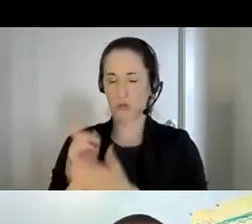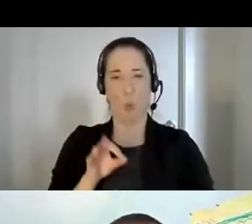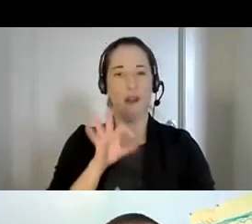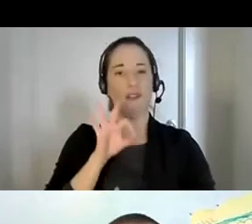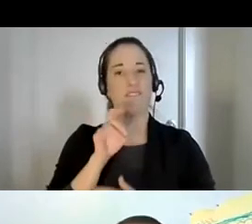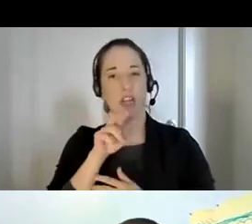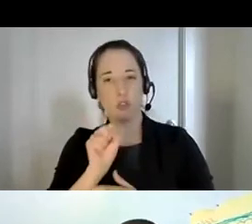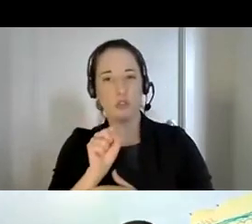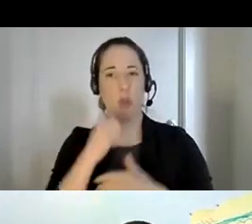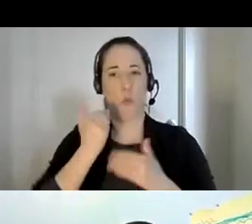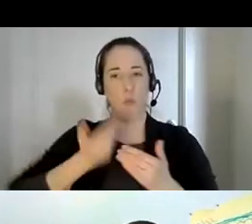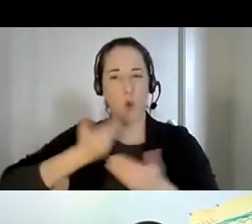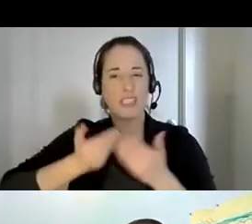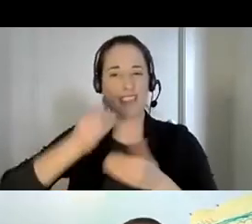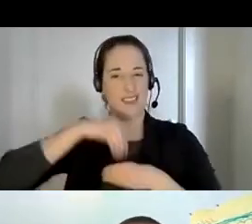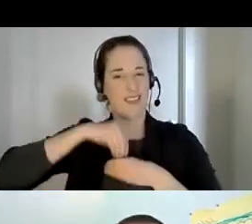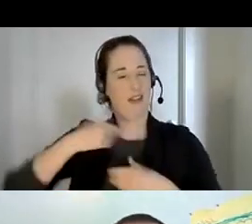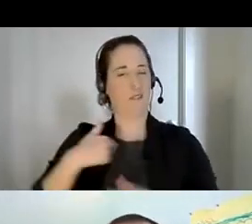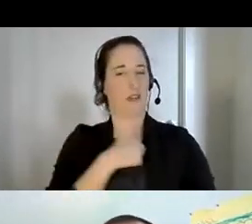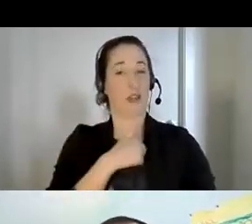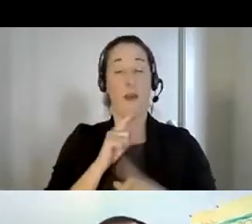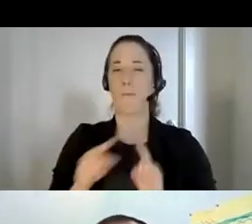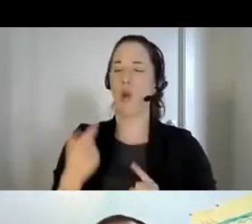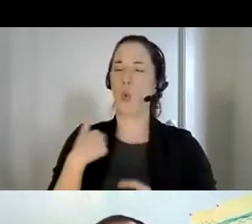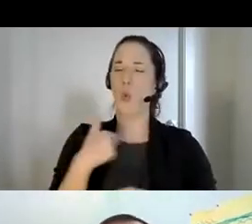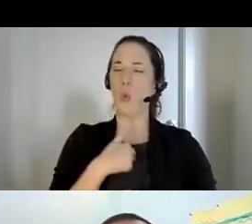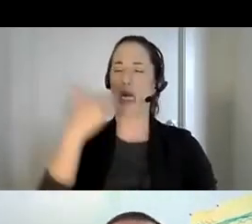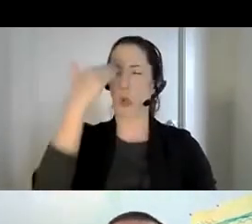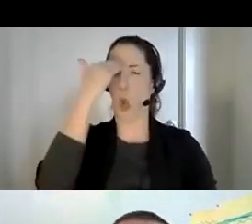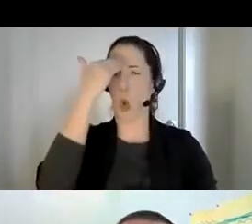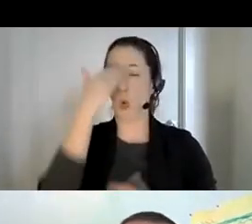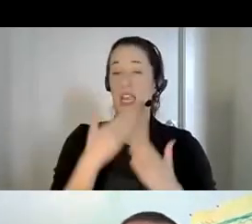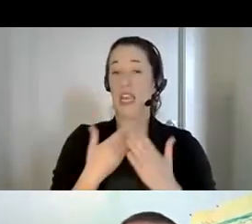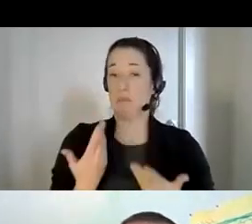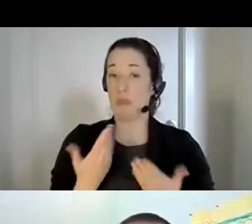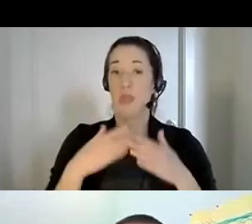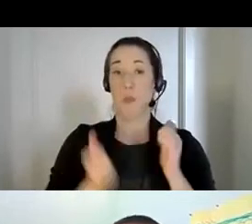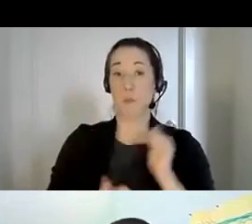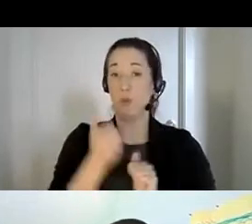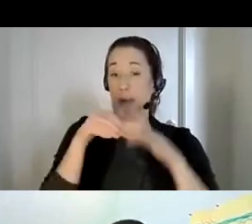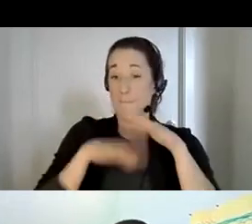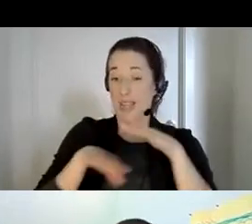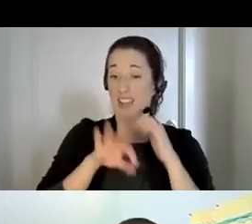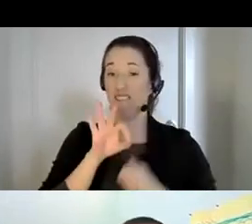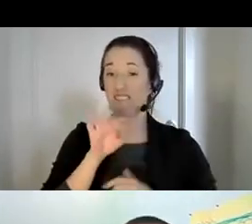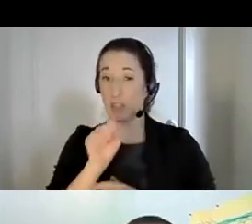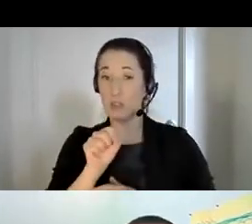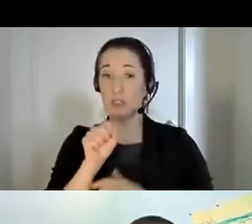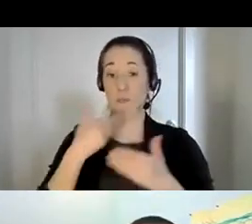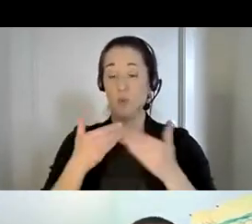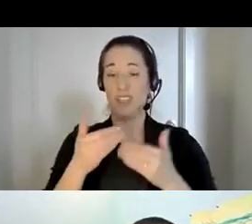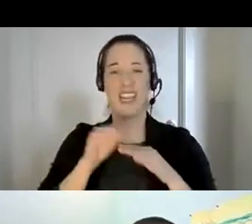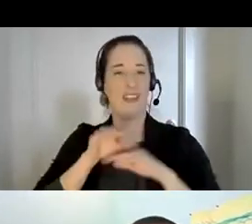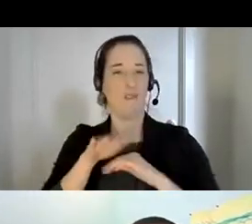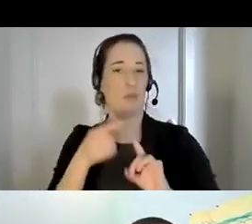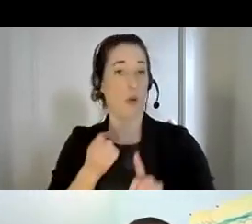are inside of us. But we know that even the most basic intra-individual factors and processes are influenced by our